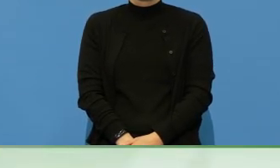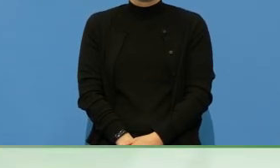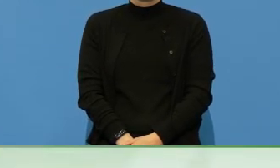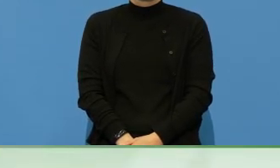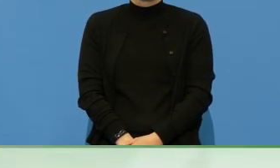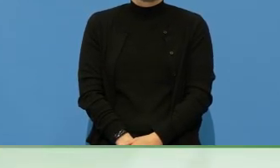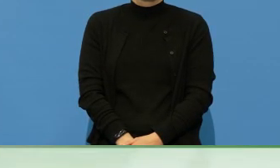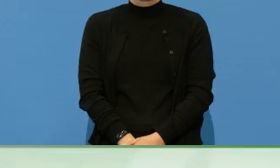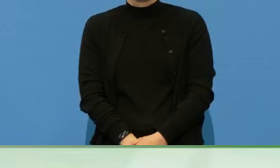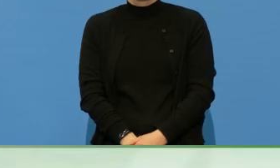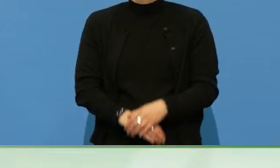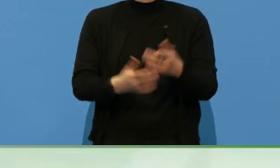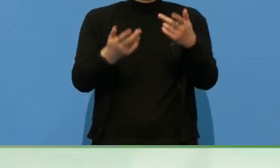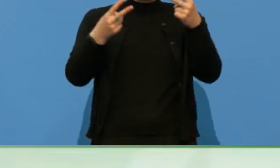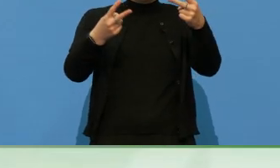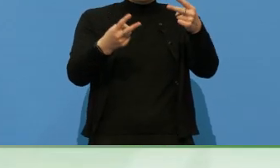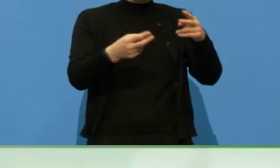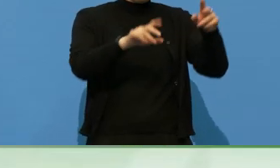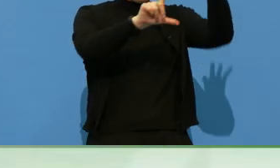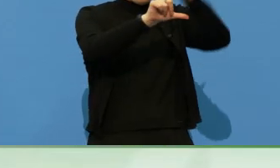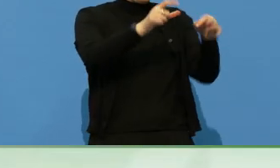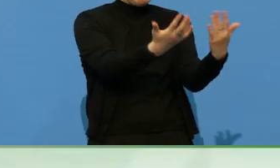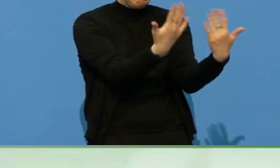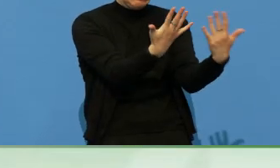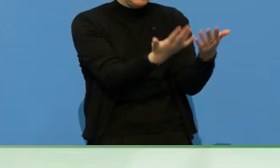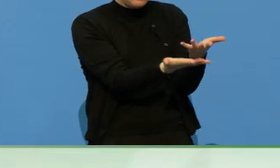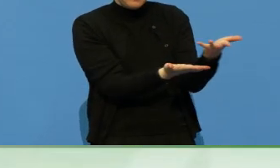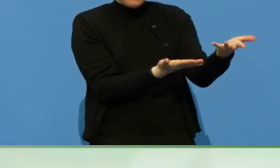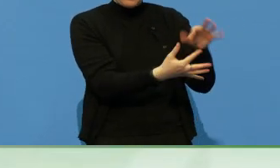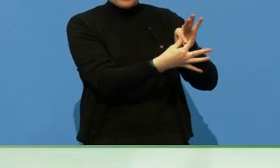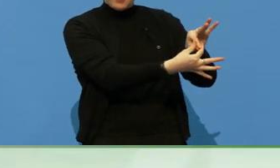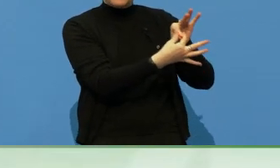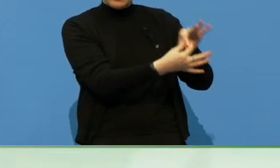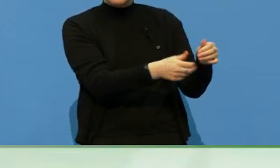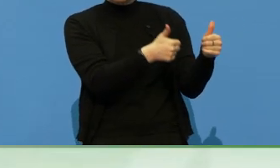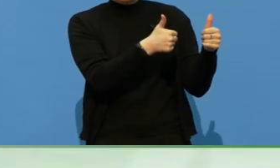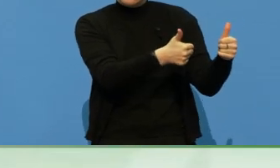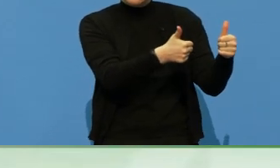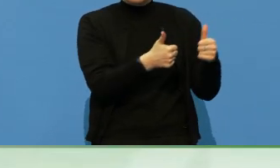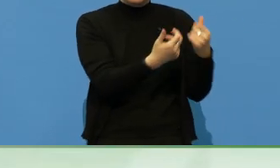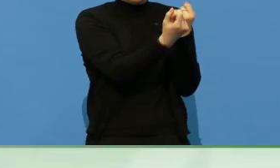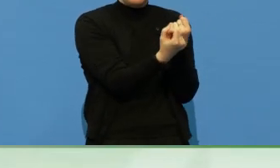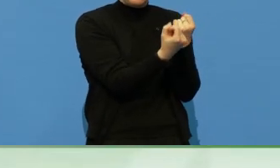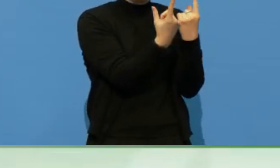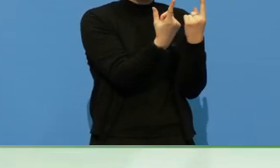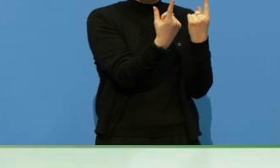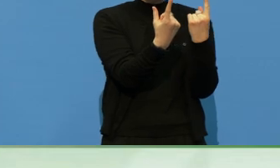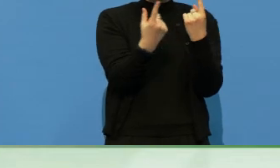their language, and Switch also helps with that, as I mentioned, because of the